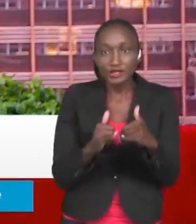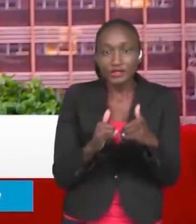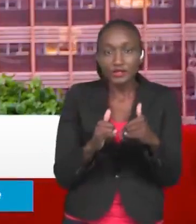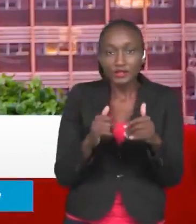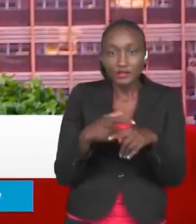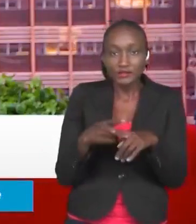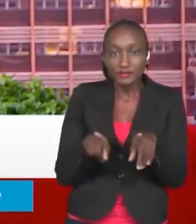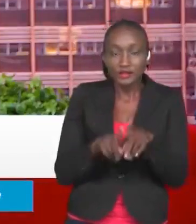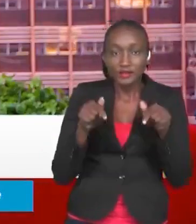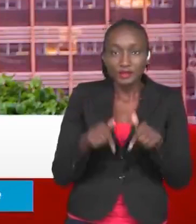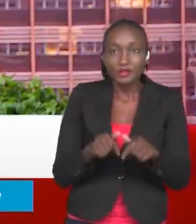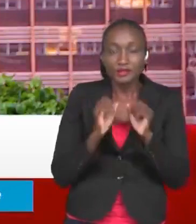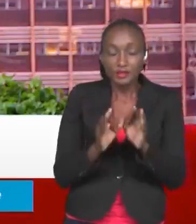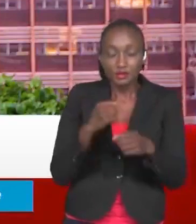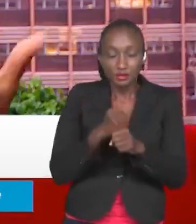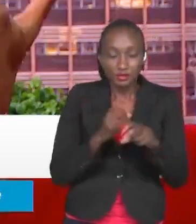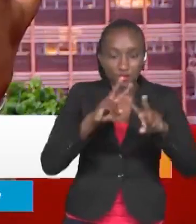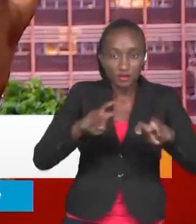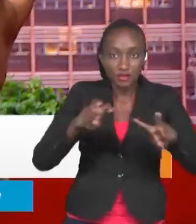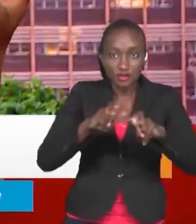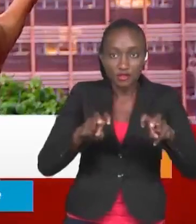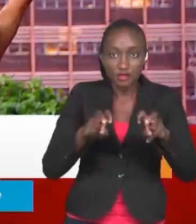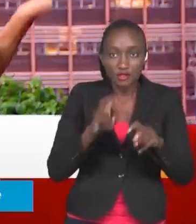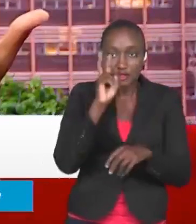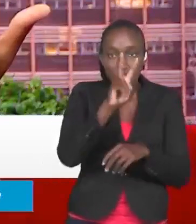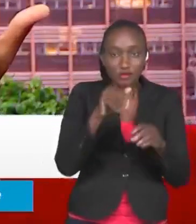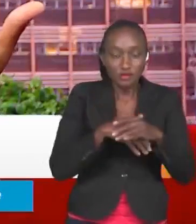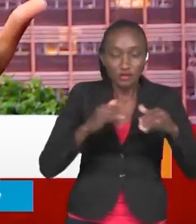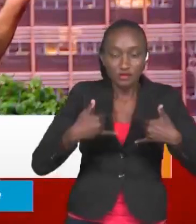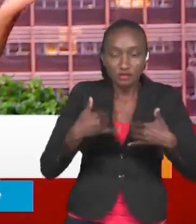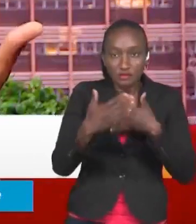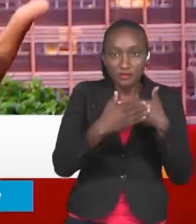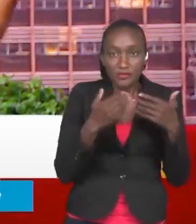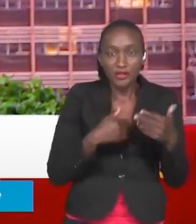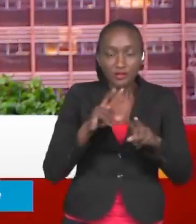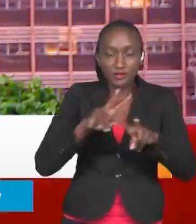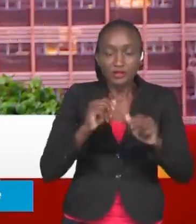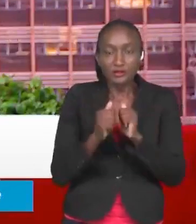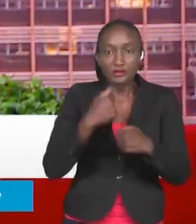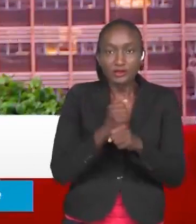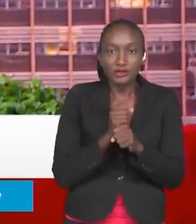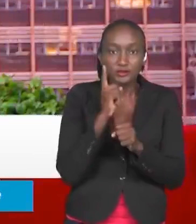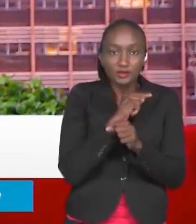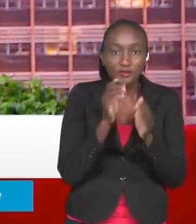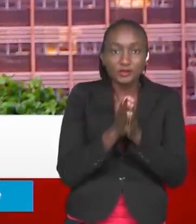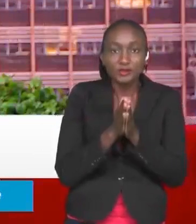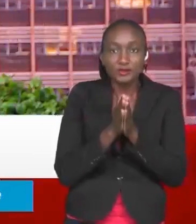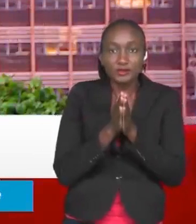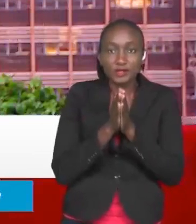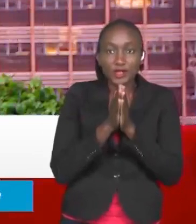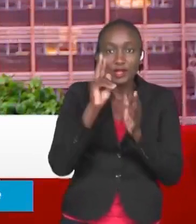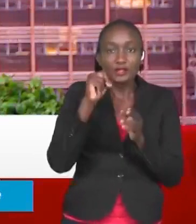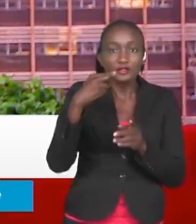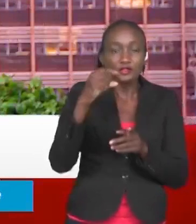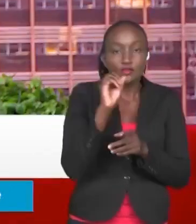now, if you do research, and I saw in the news recently, there was a research that was done by a